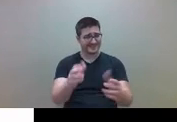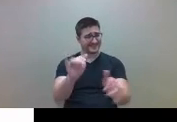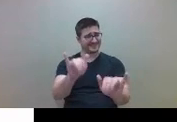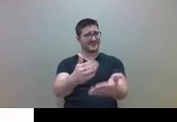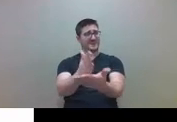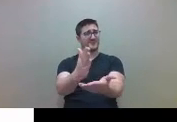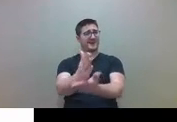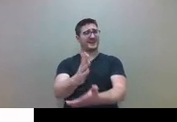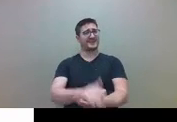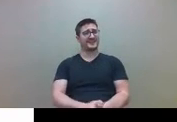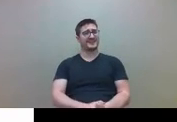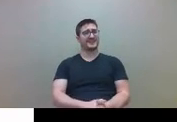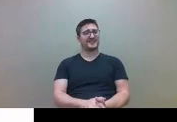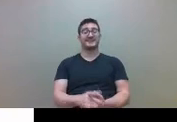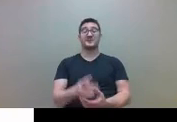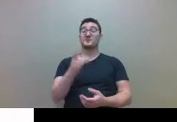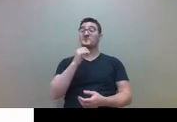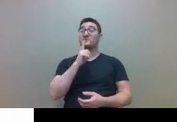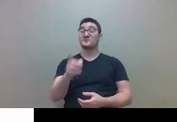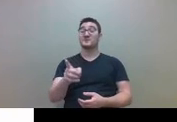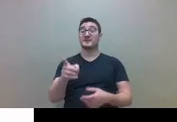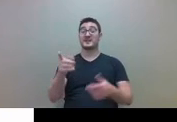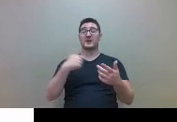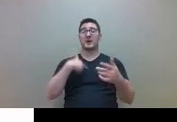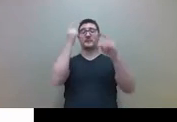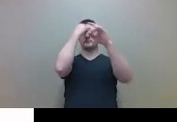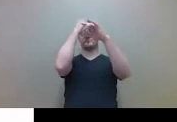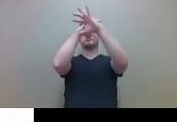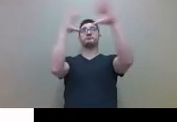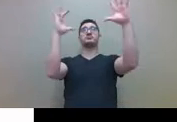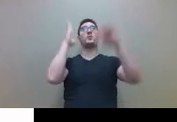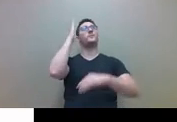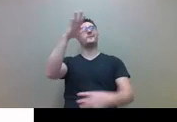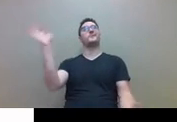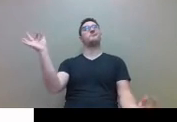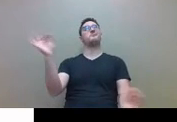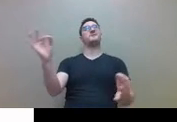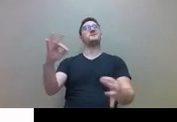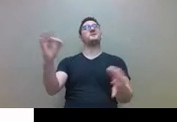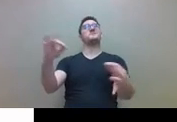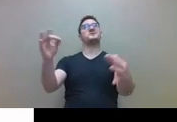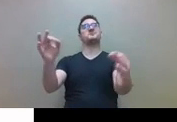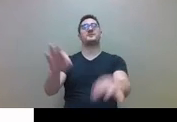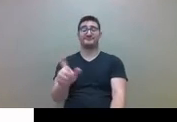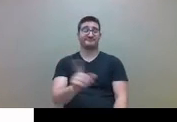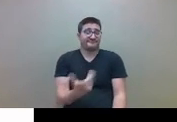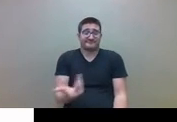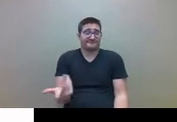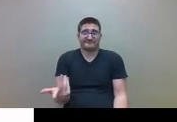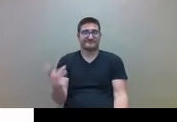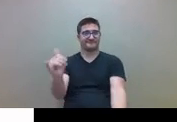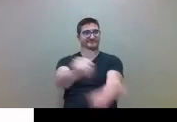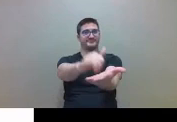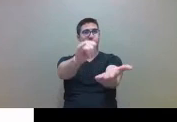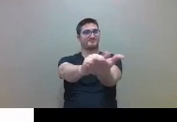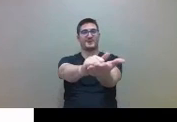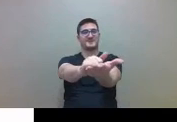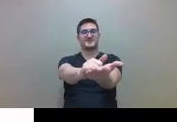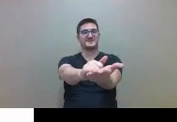it's unrealistic to think that we can be perfect caregivers. There's absolutely no such thing. Doesn't